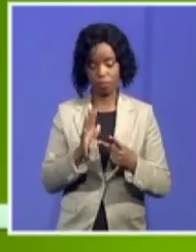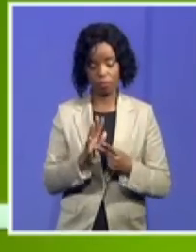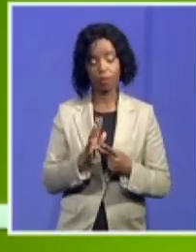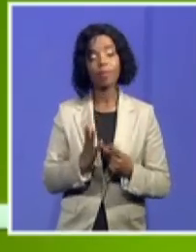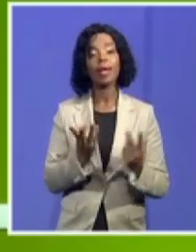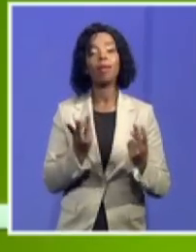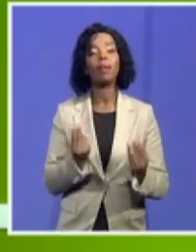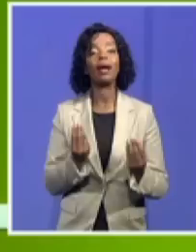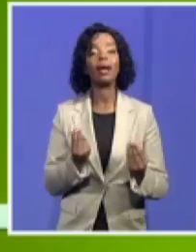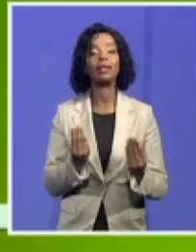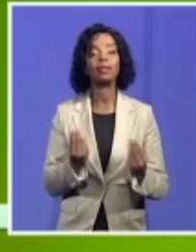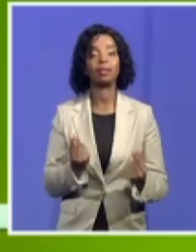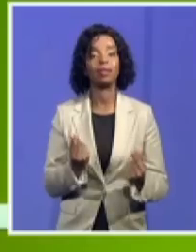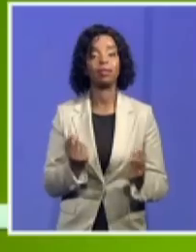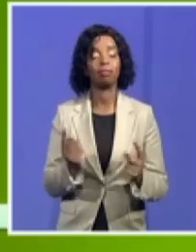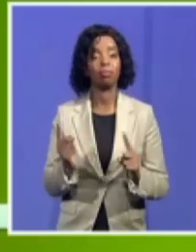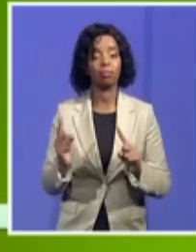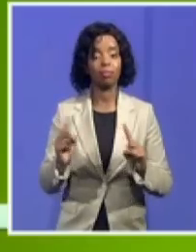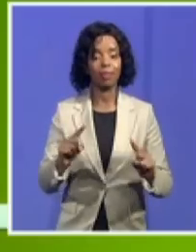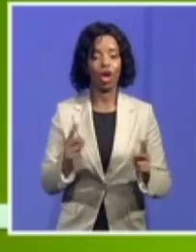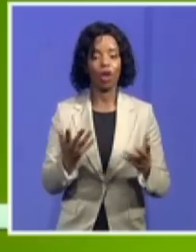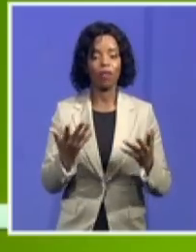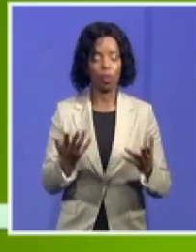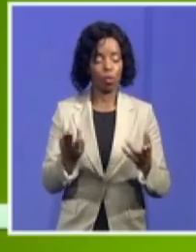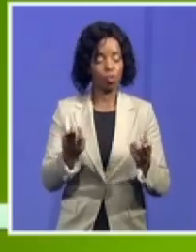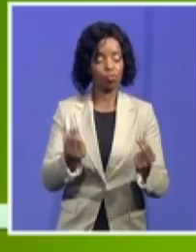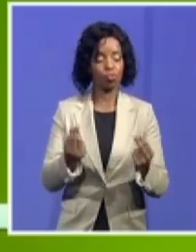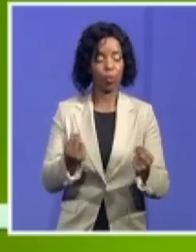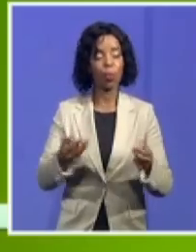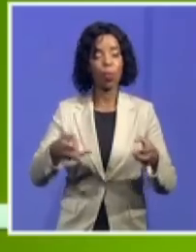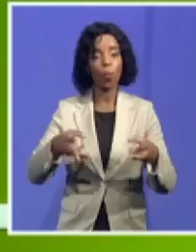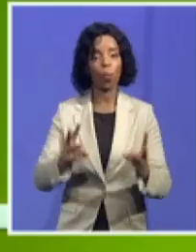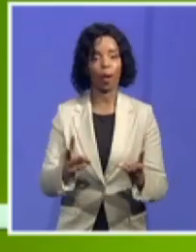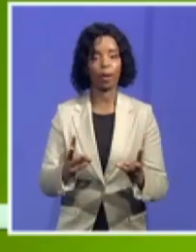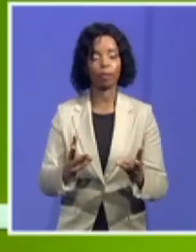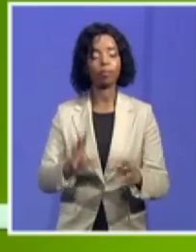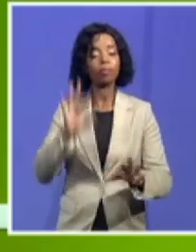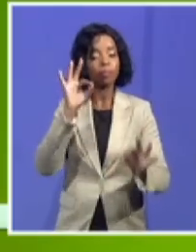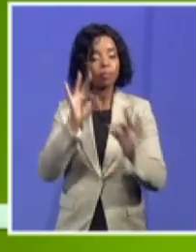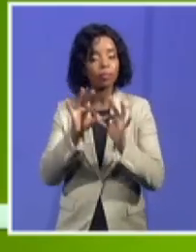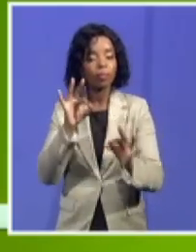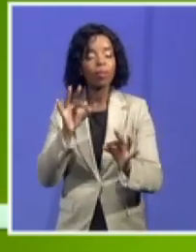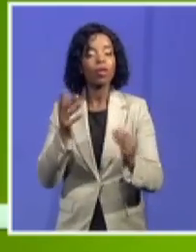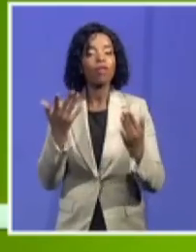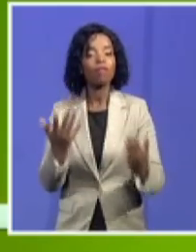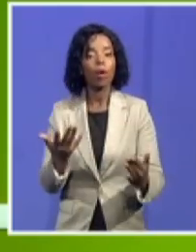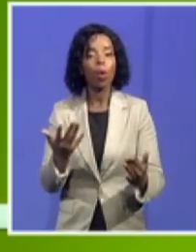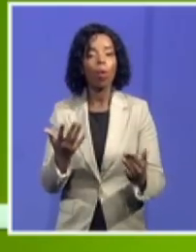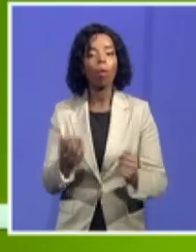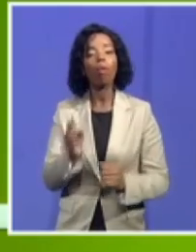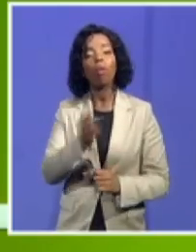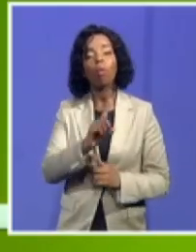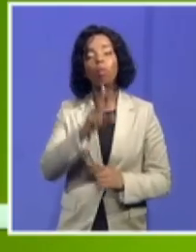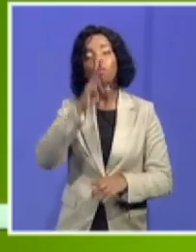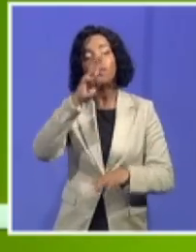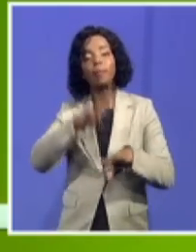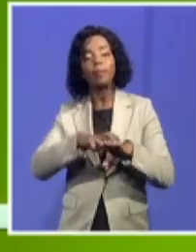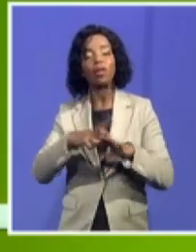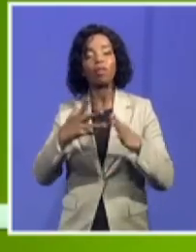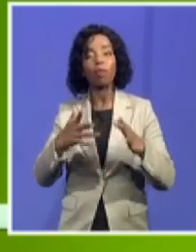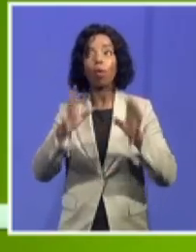for a new wave of exploration, particularly of the minerals required for the global energy